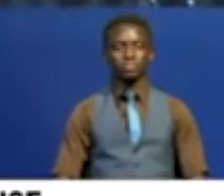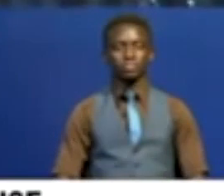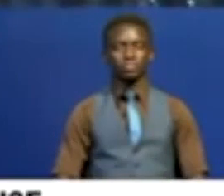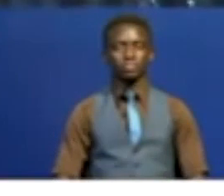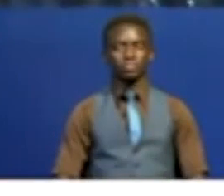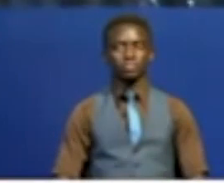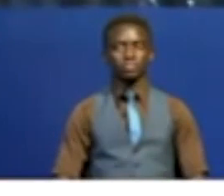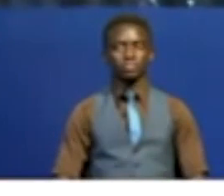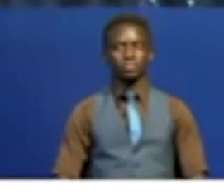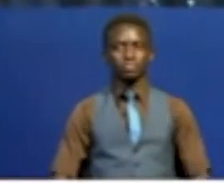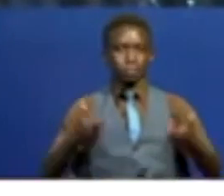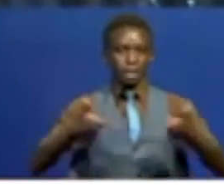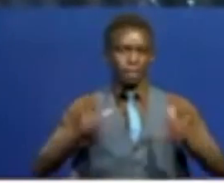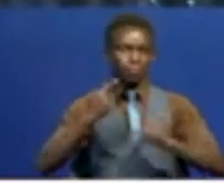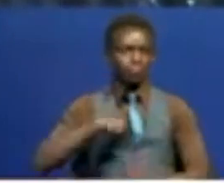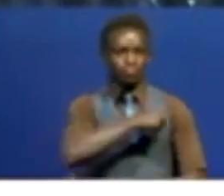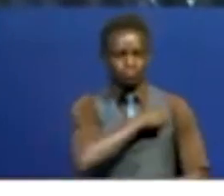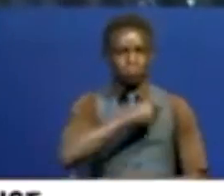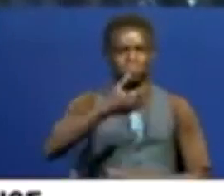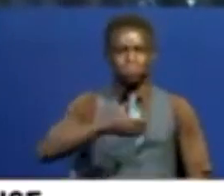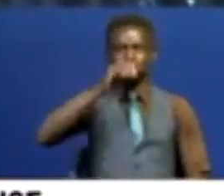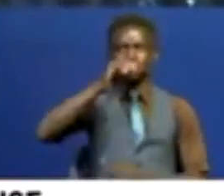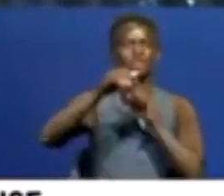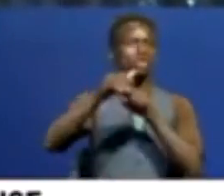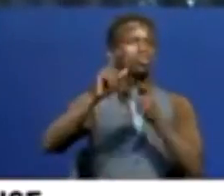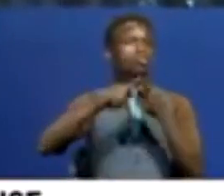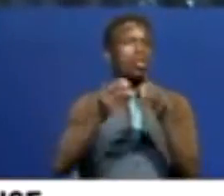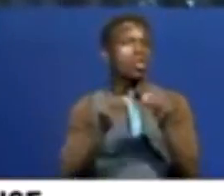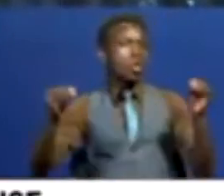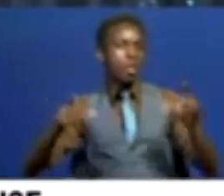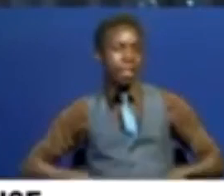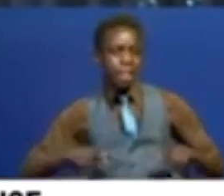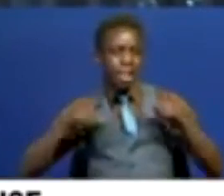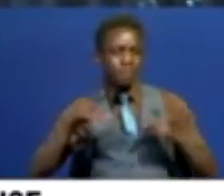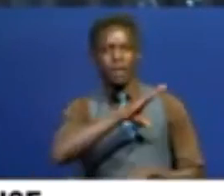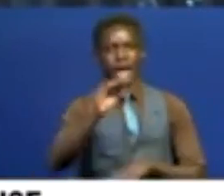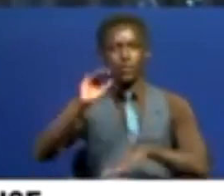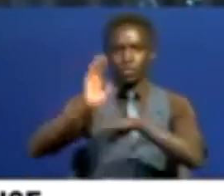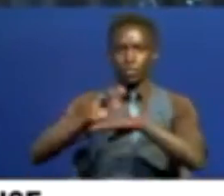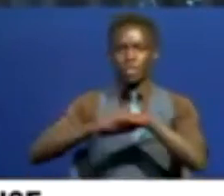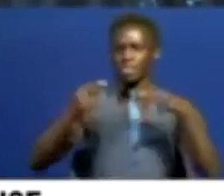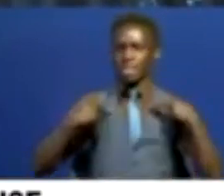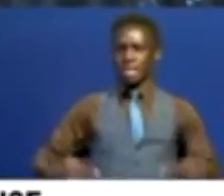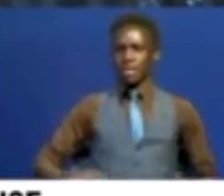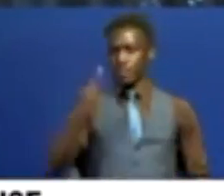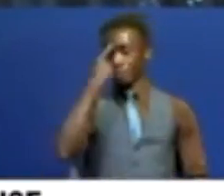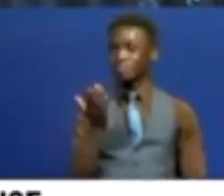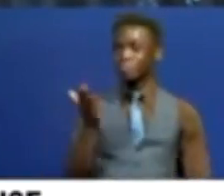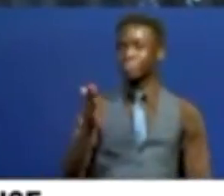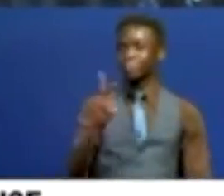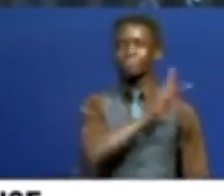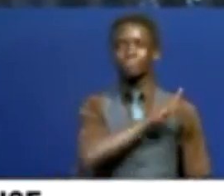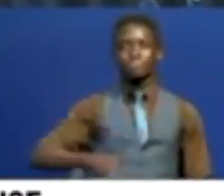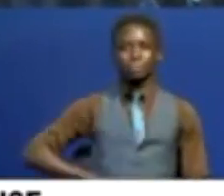Let us drink to the long life and good health of His Majesty King Charles